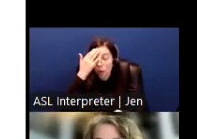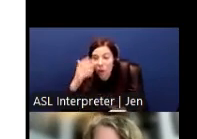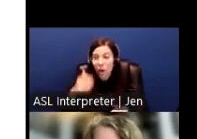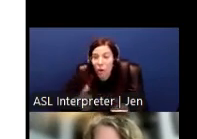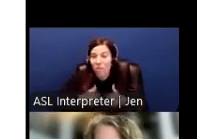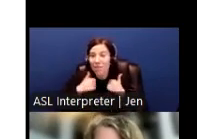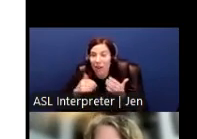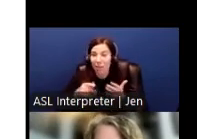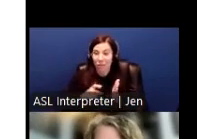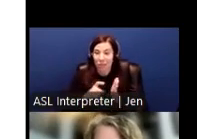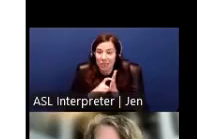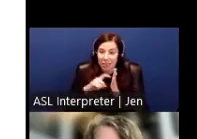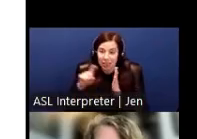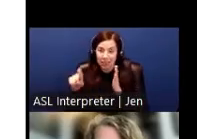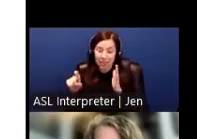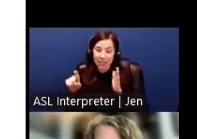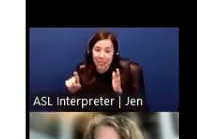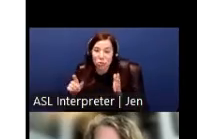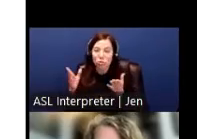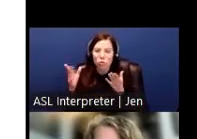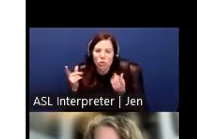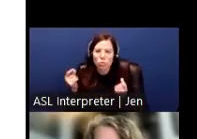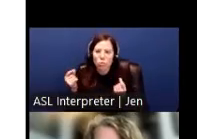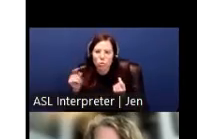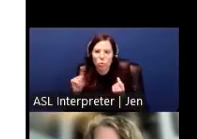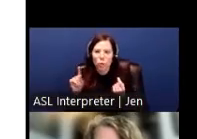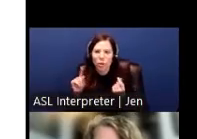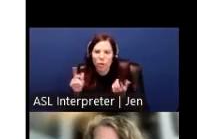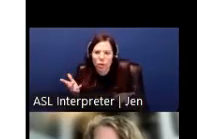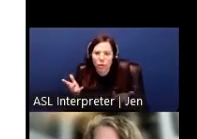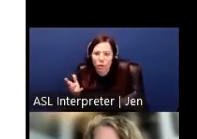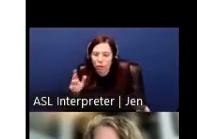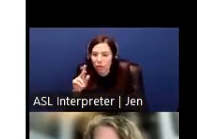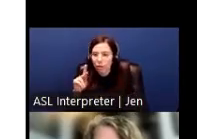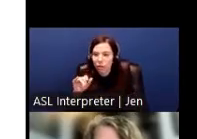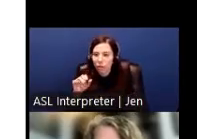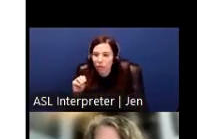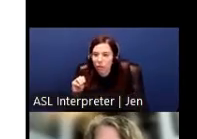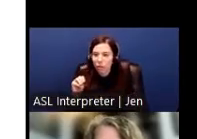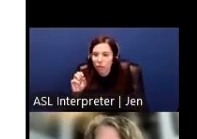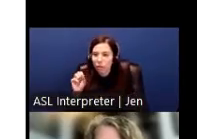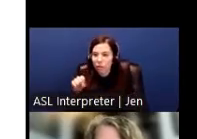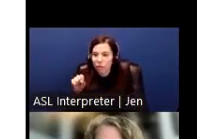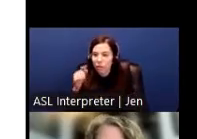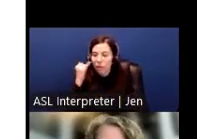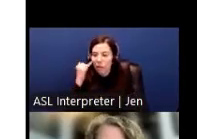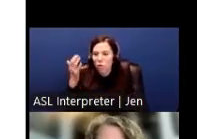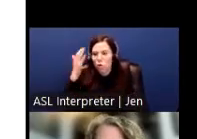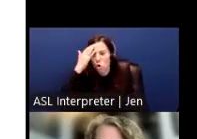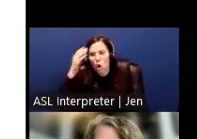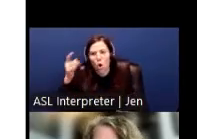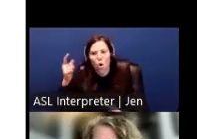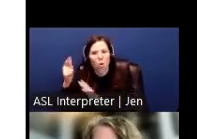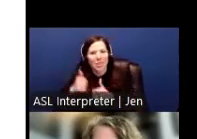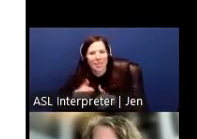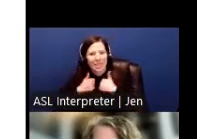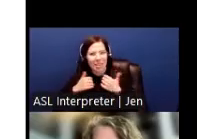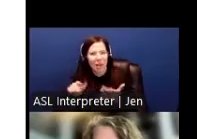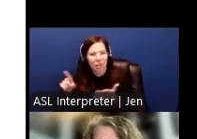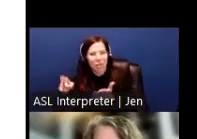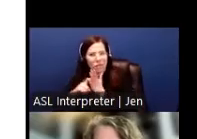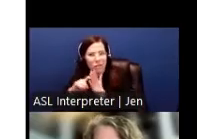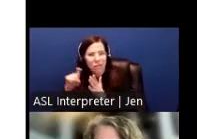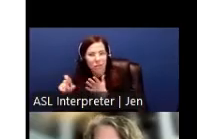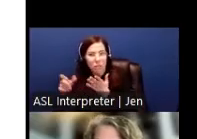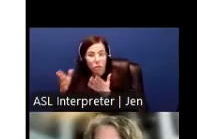needs services, Yeah. where do they go? Yes. So if they become aware of a survivor who needs services, you